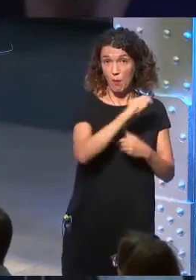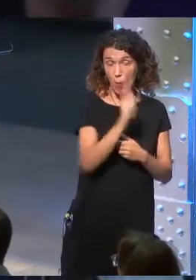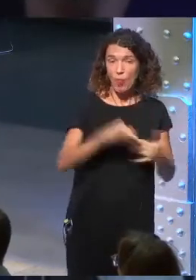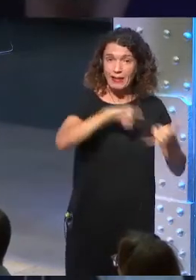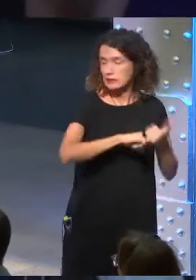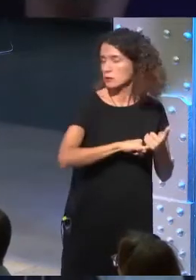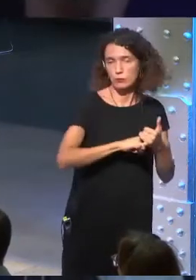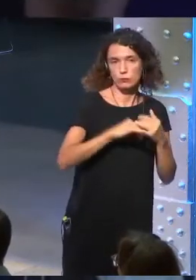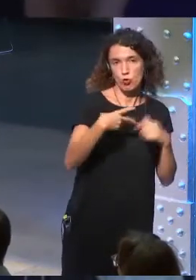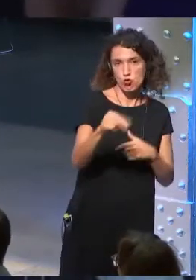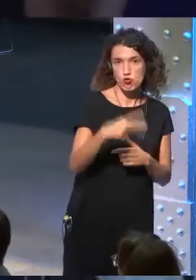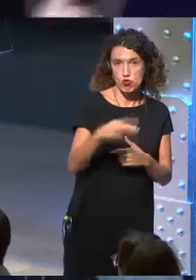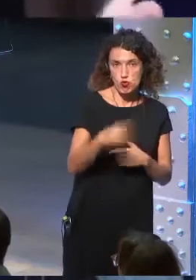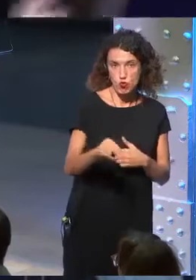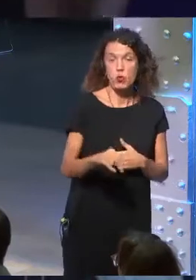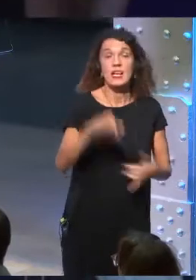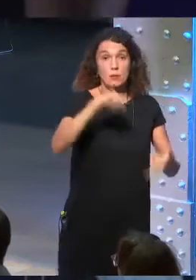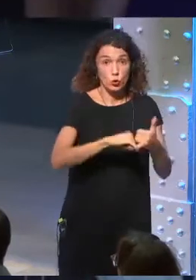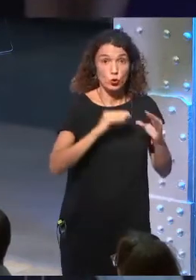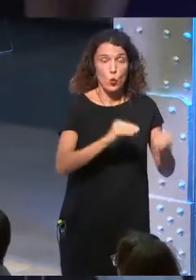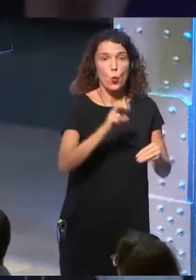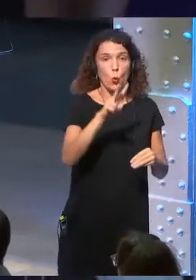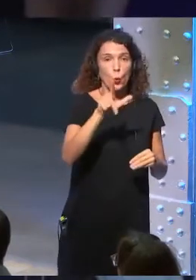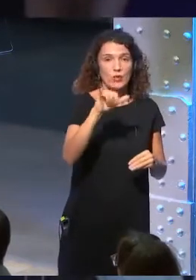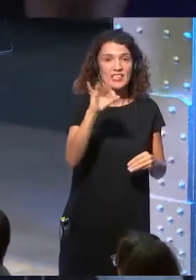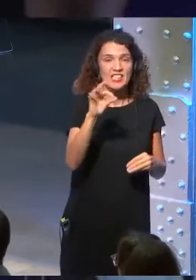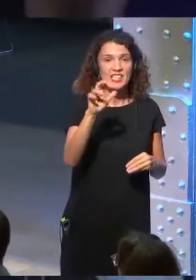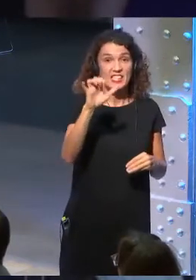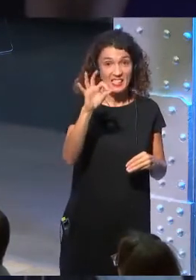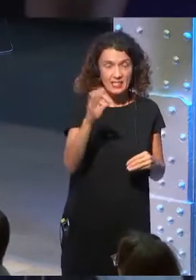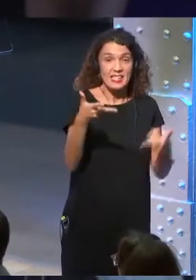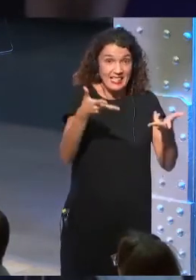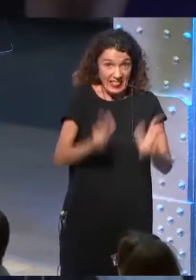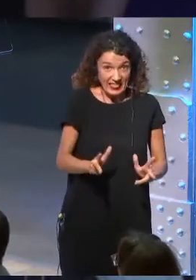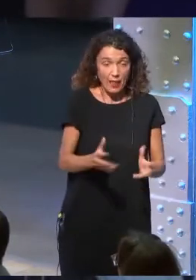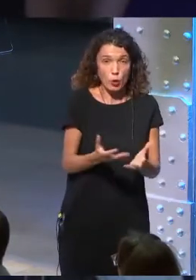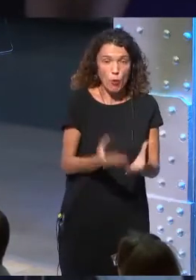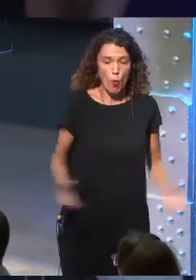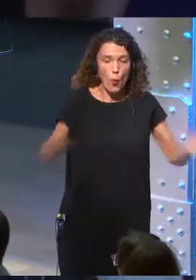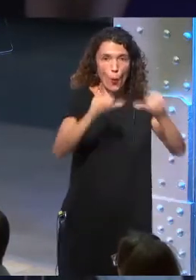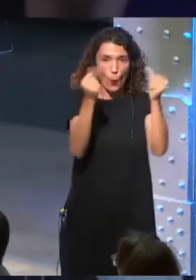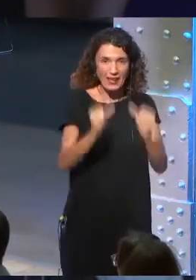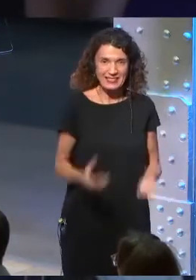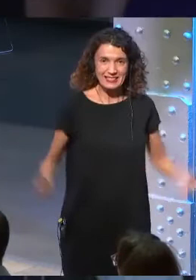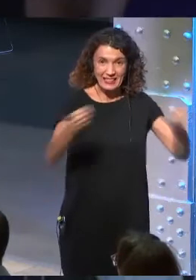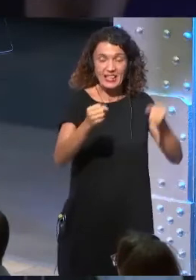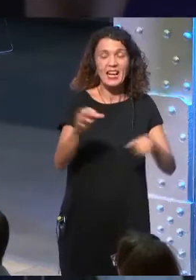is, sitting down on a 5th century Greek pot, sitting by her